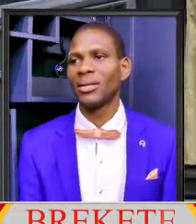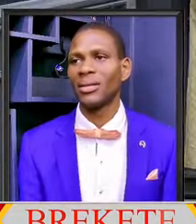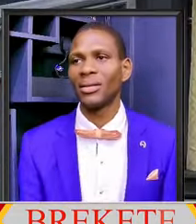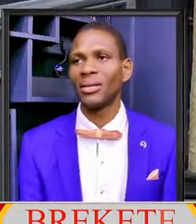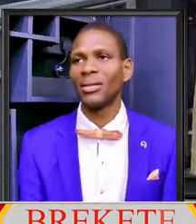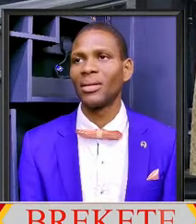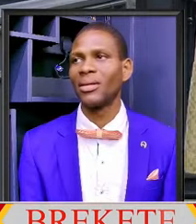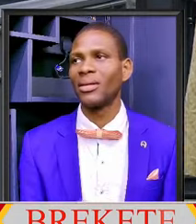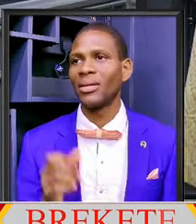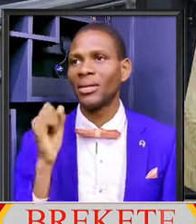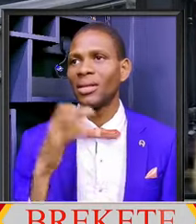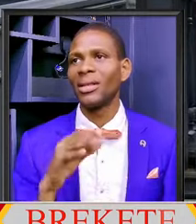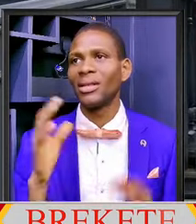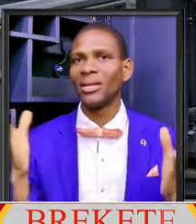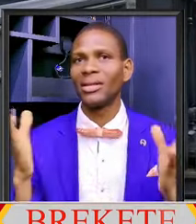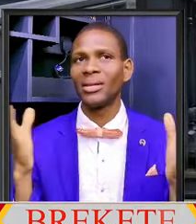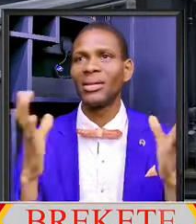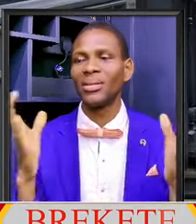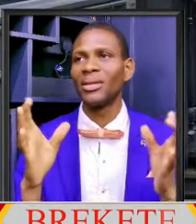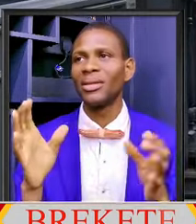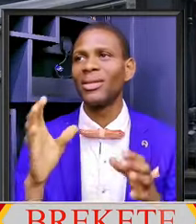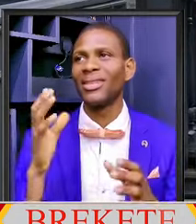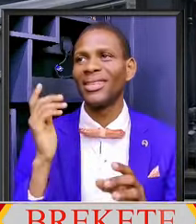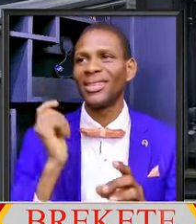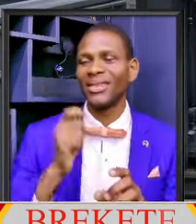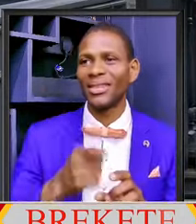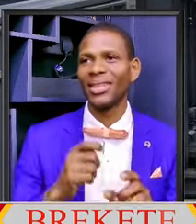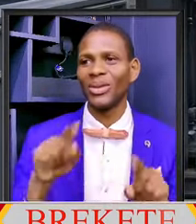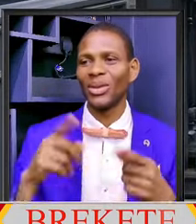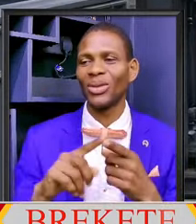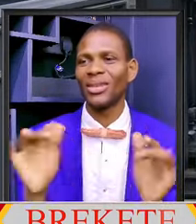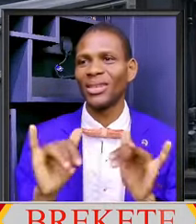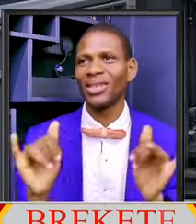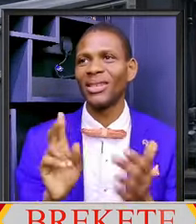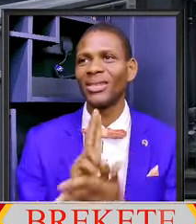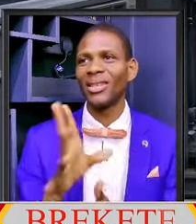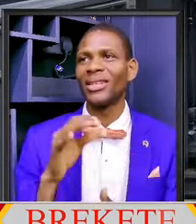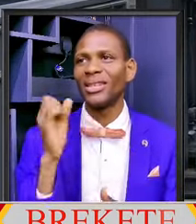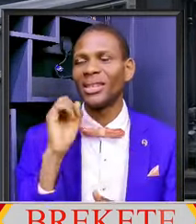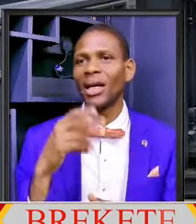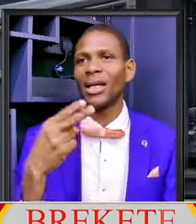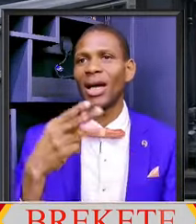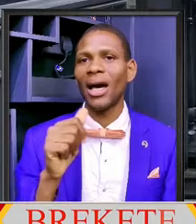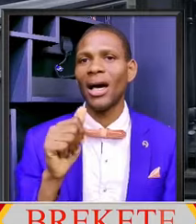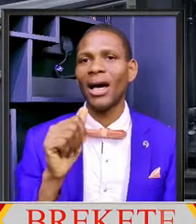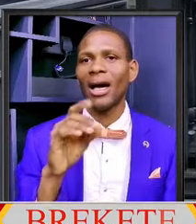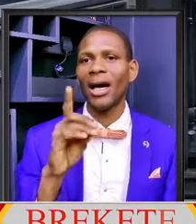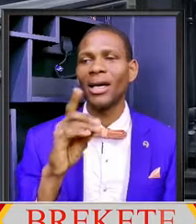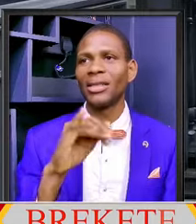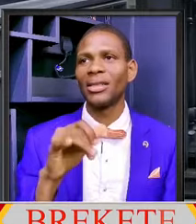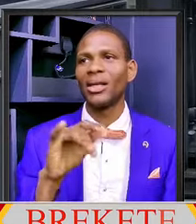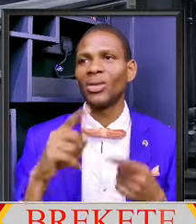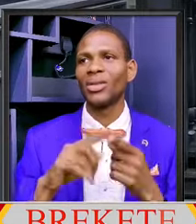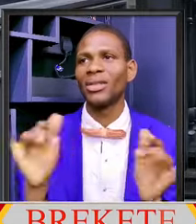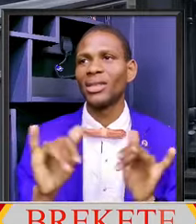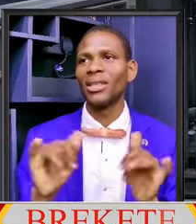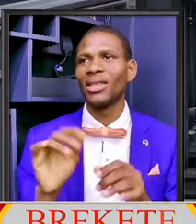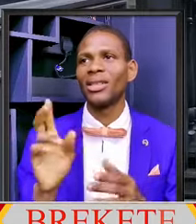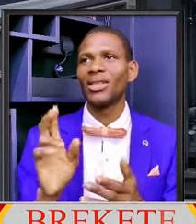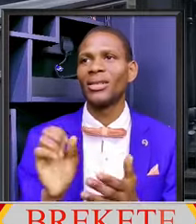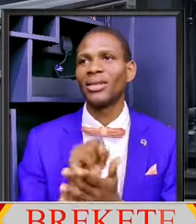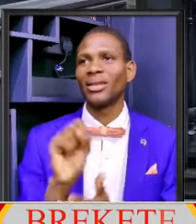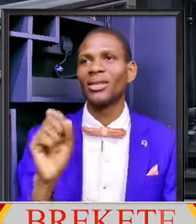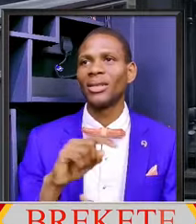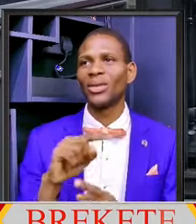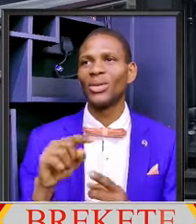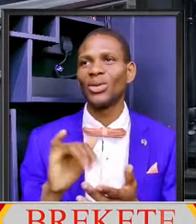She and the celebrity carpenter are the same university, then go. Mm. And she and Hajia are the same secondary school, then go. Those